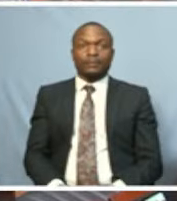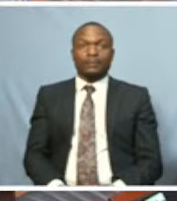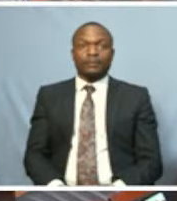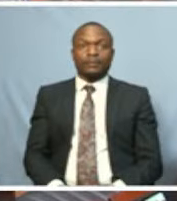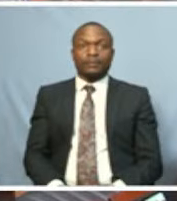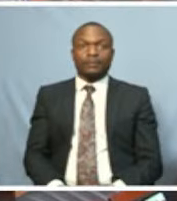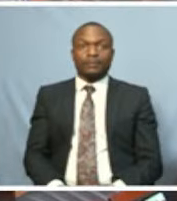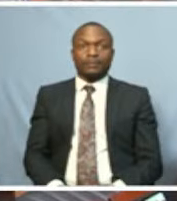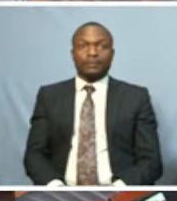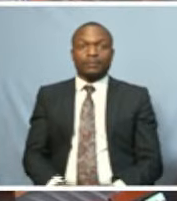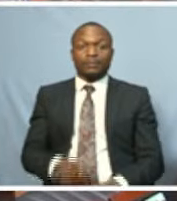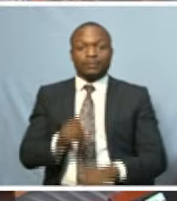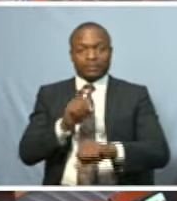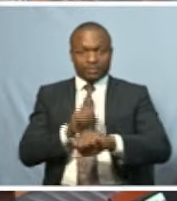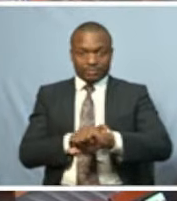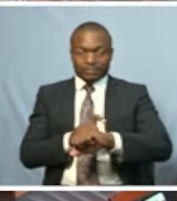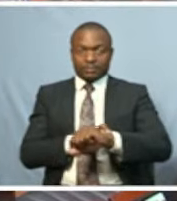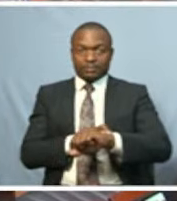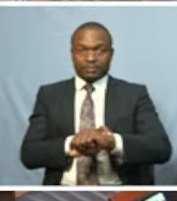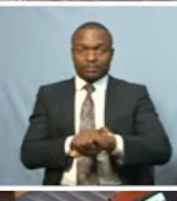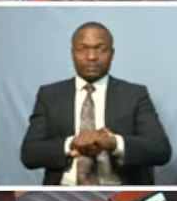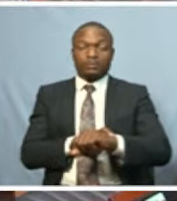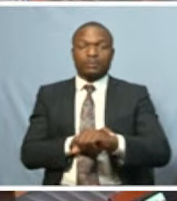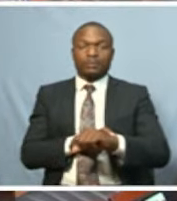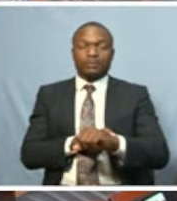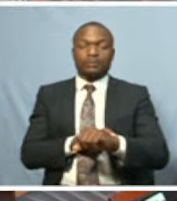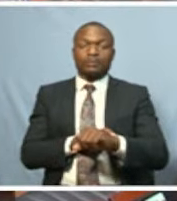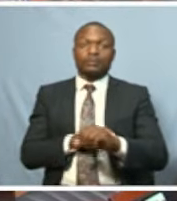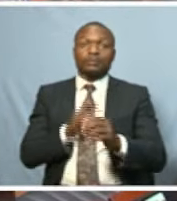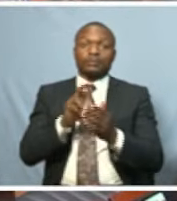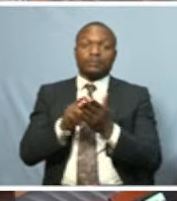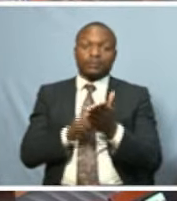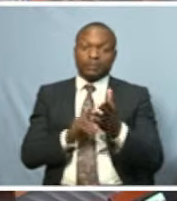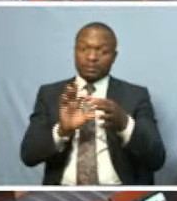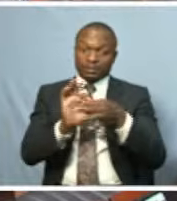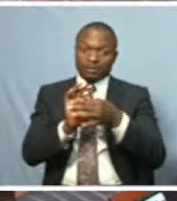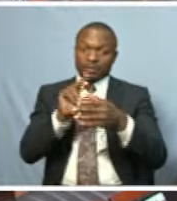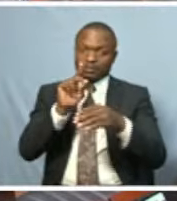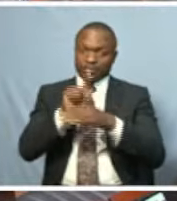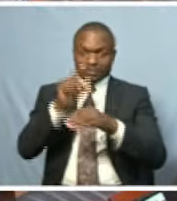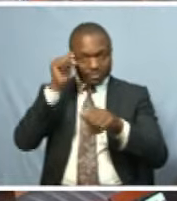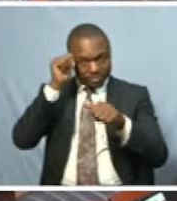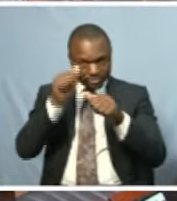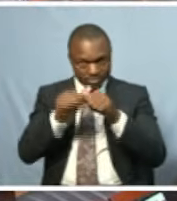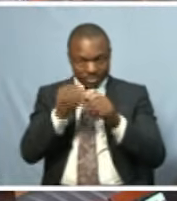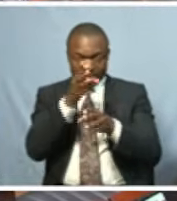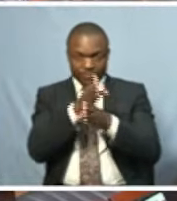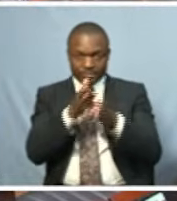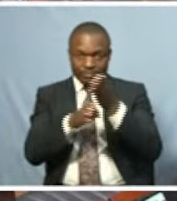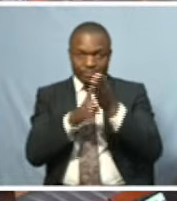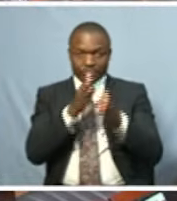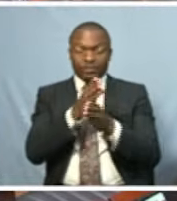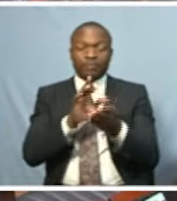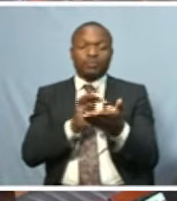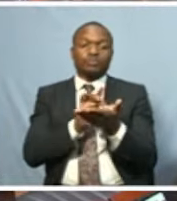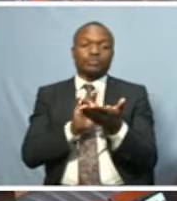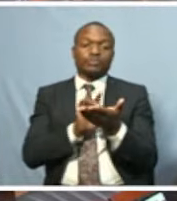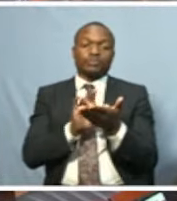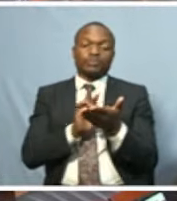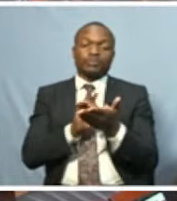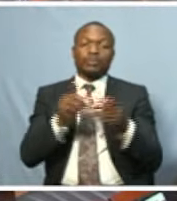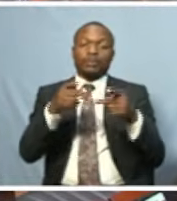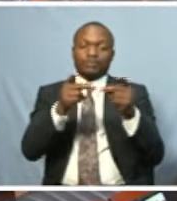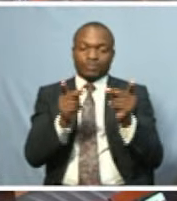renegotiate the terms and conditions of the joint venture agreement for the construction of a